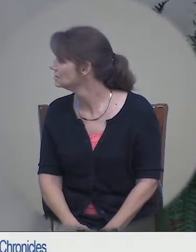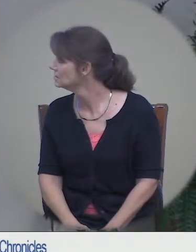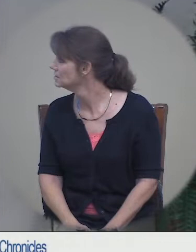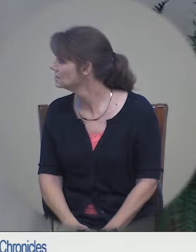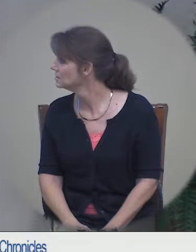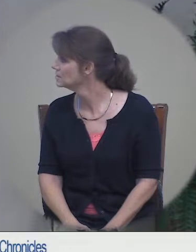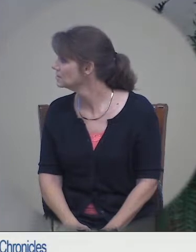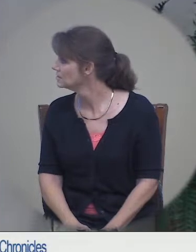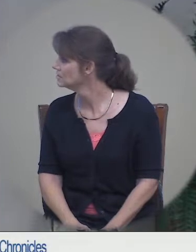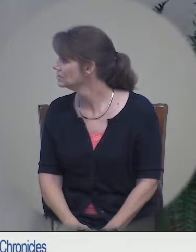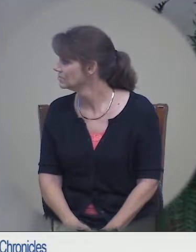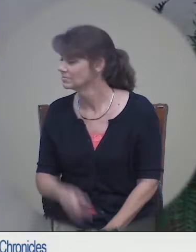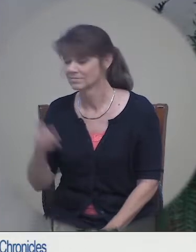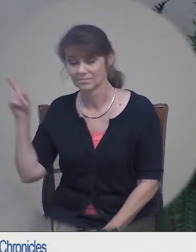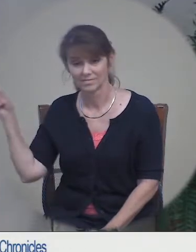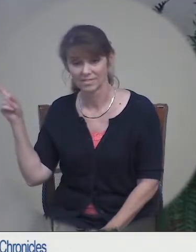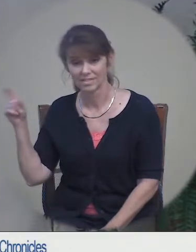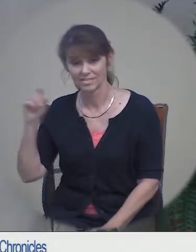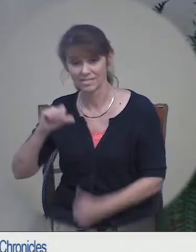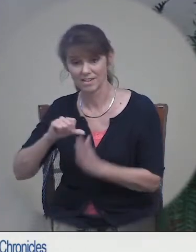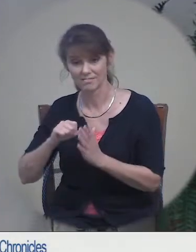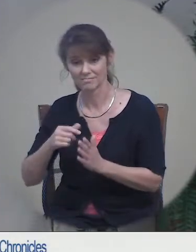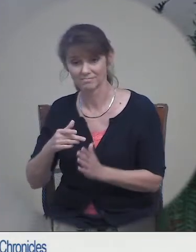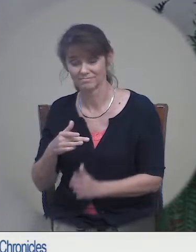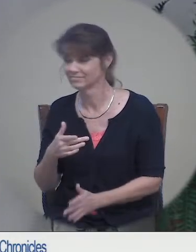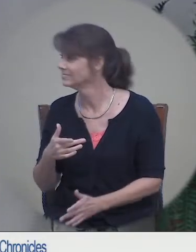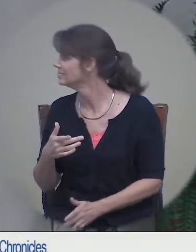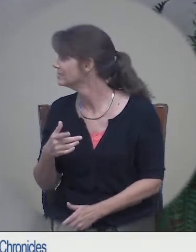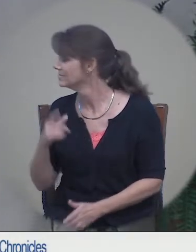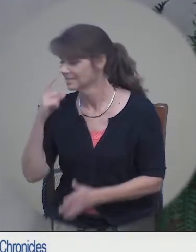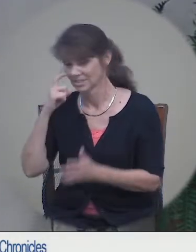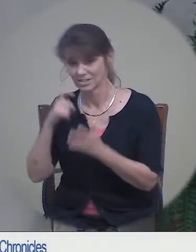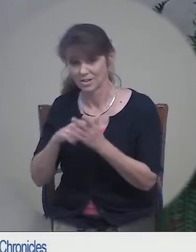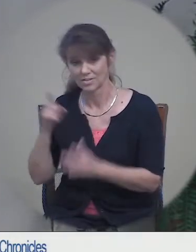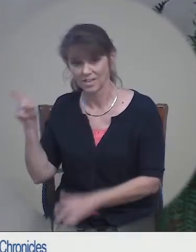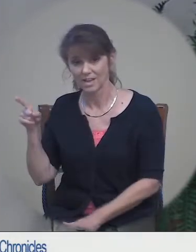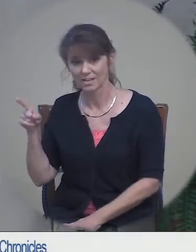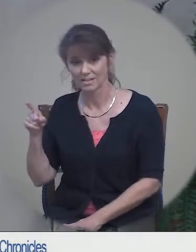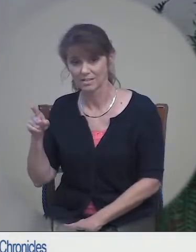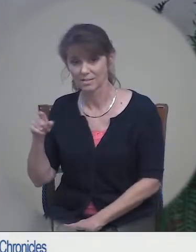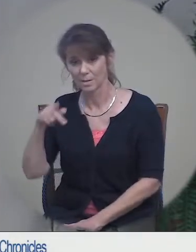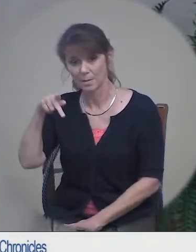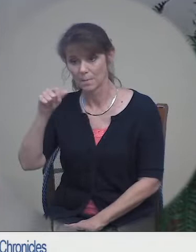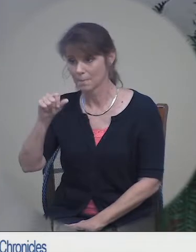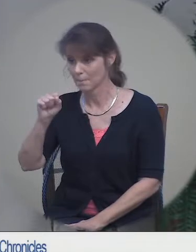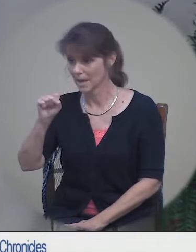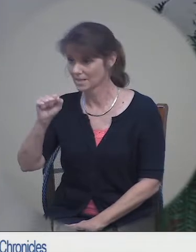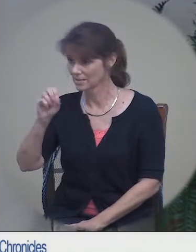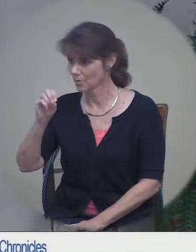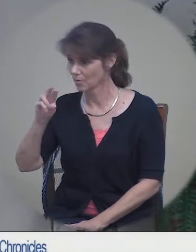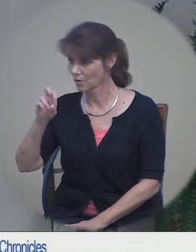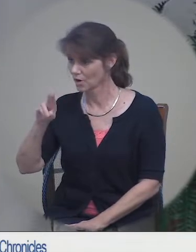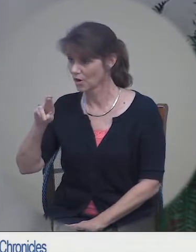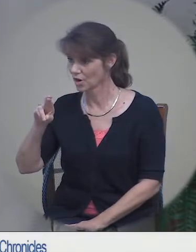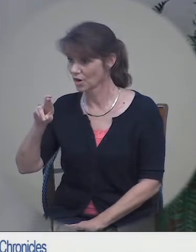Does this stand out to anybody? He decided to reinstitute the Passover, and who did he invite?